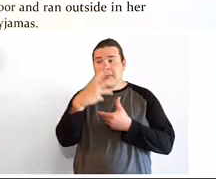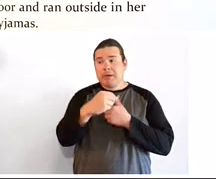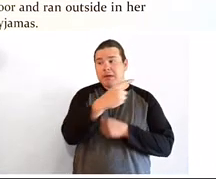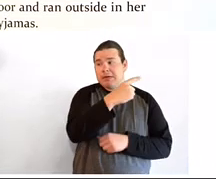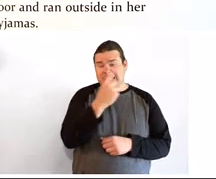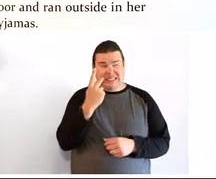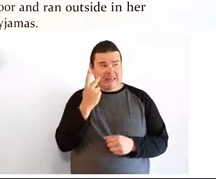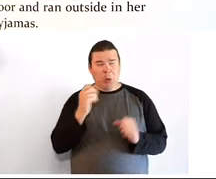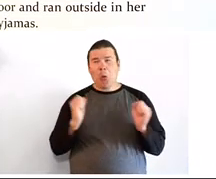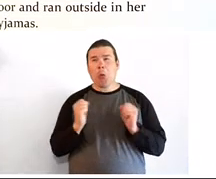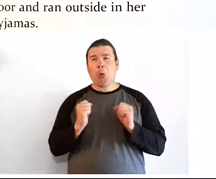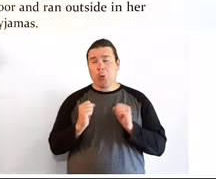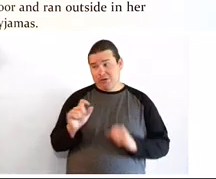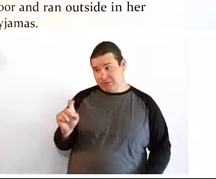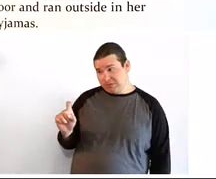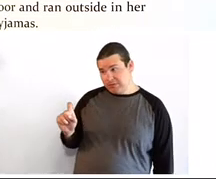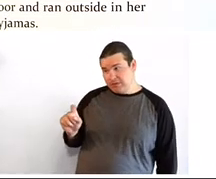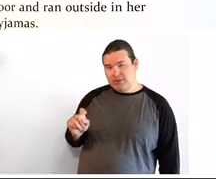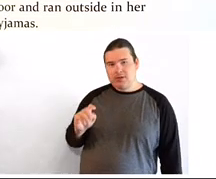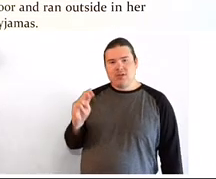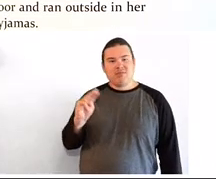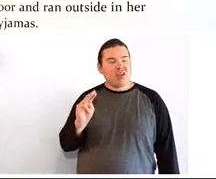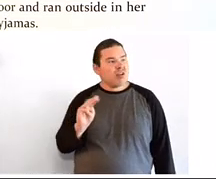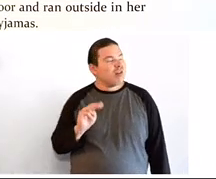cold it is?"